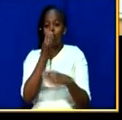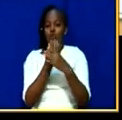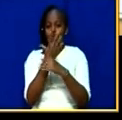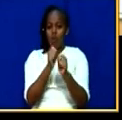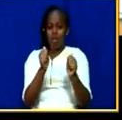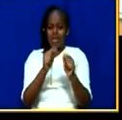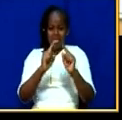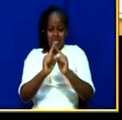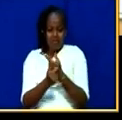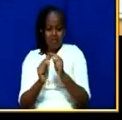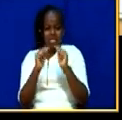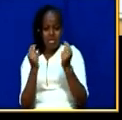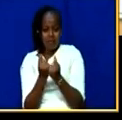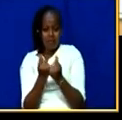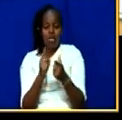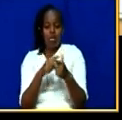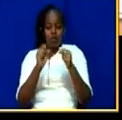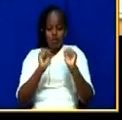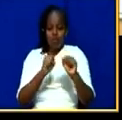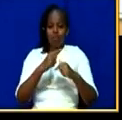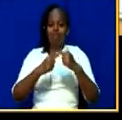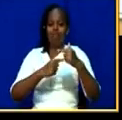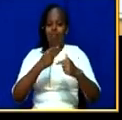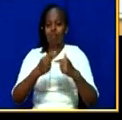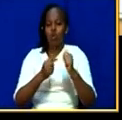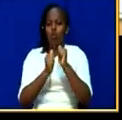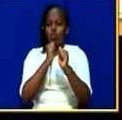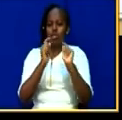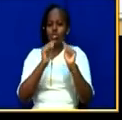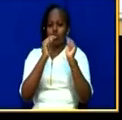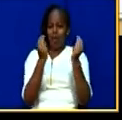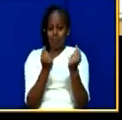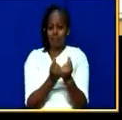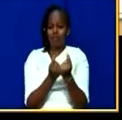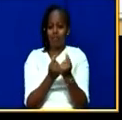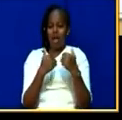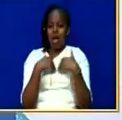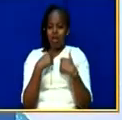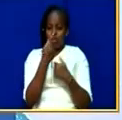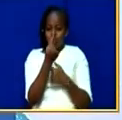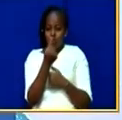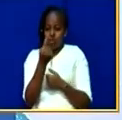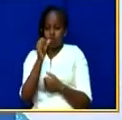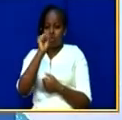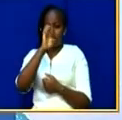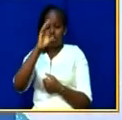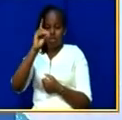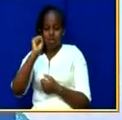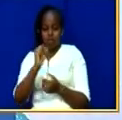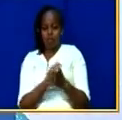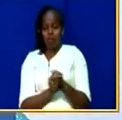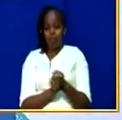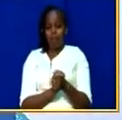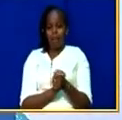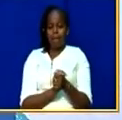the different types, now we can hit which particular crop has tiny seeds. Okay. Because so which our main particular